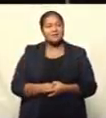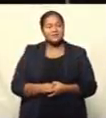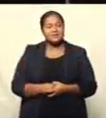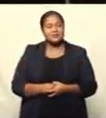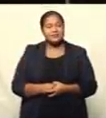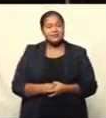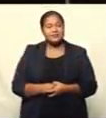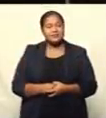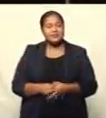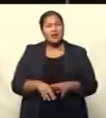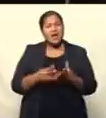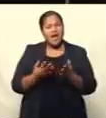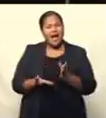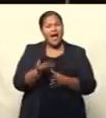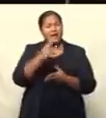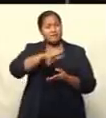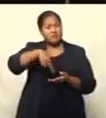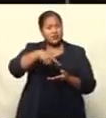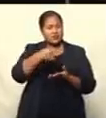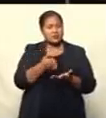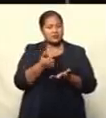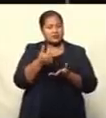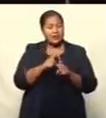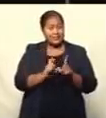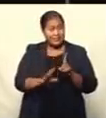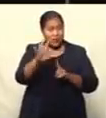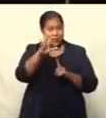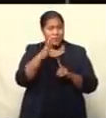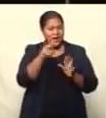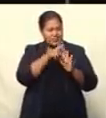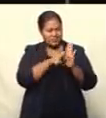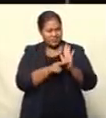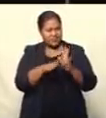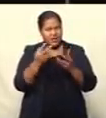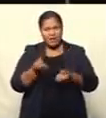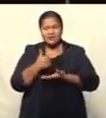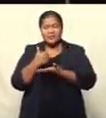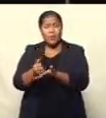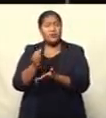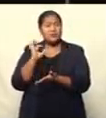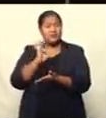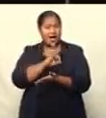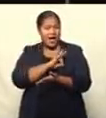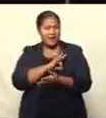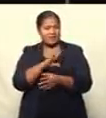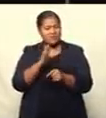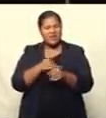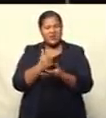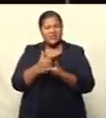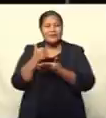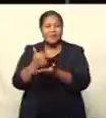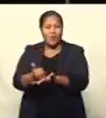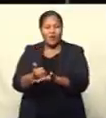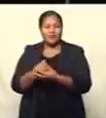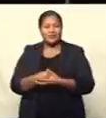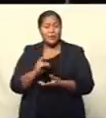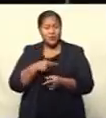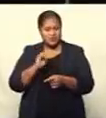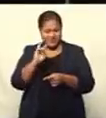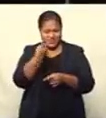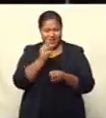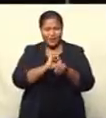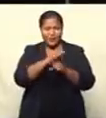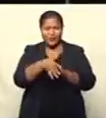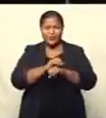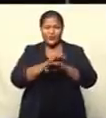A resort in Pacific Harbour is assisting staff through various initiatives to ensure they're able to meet their needs during the second wave of